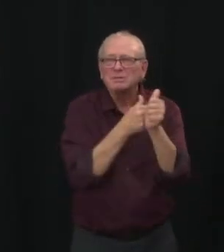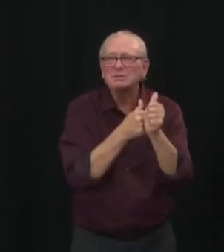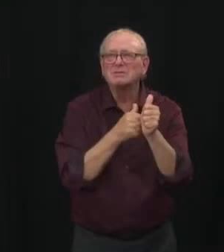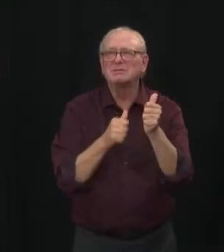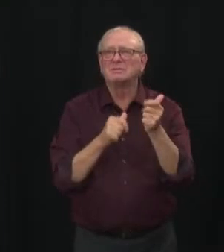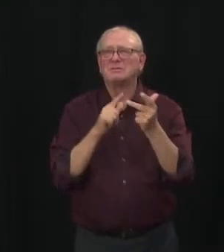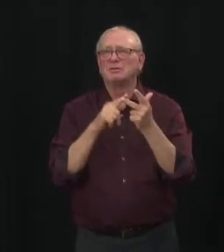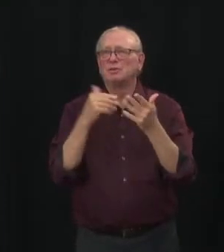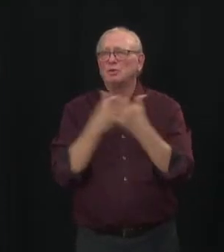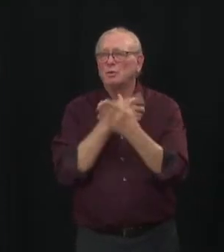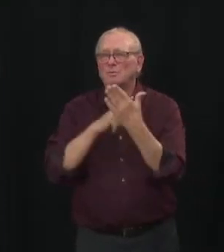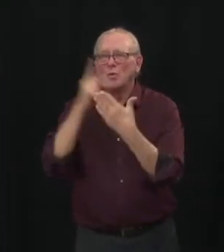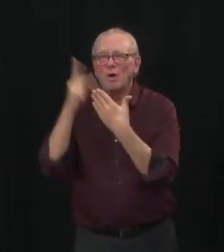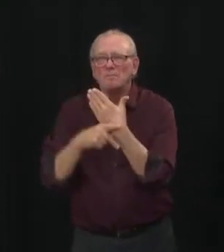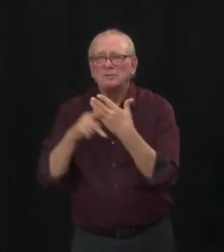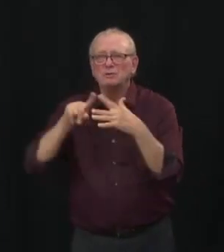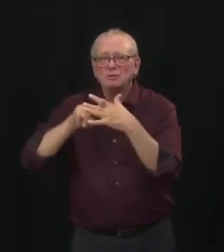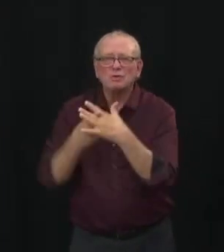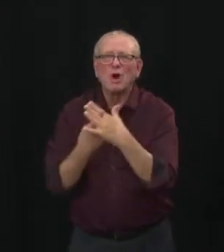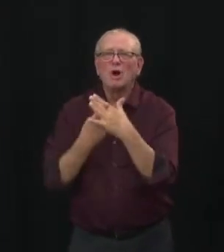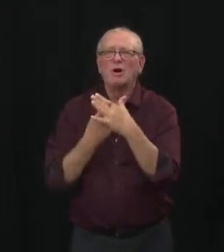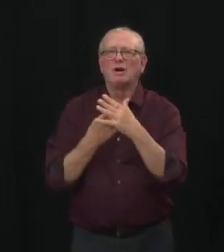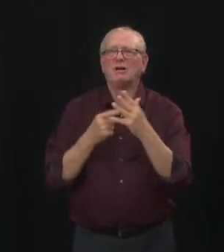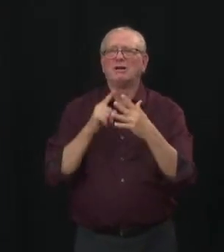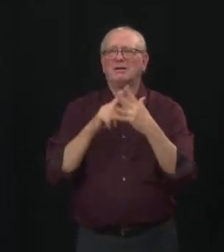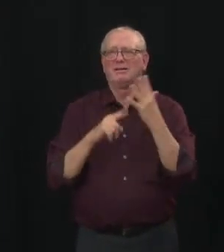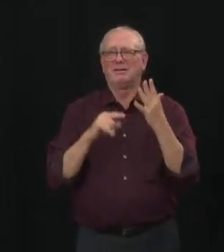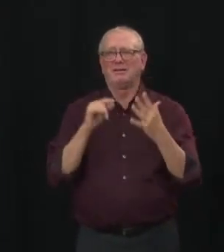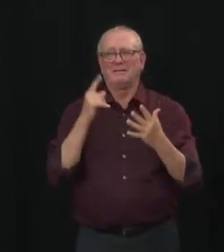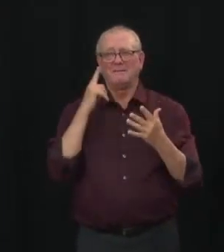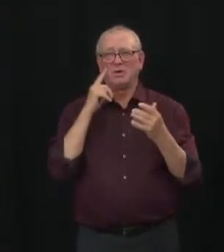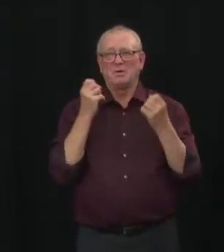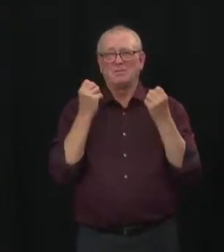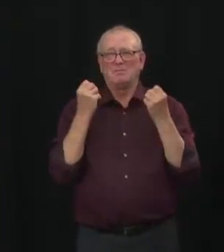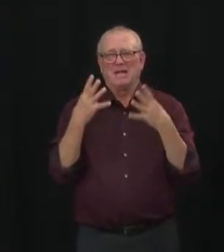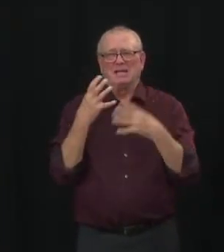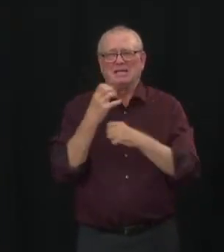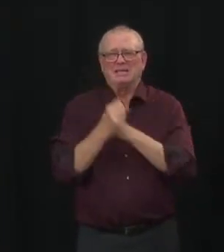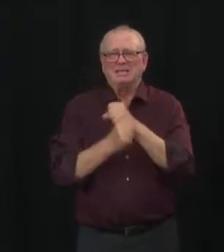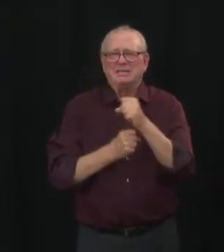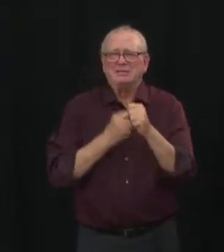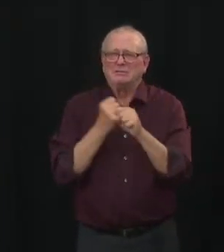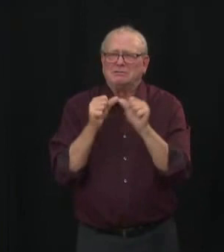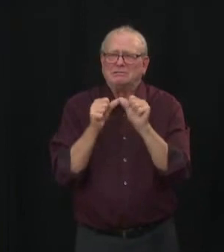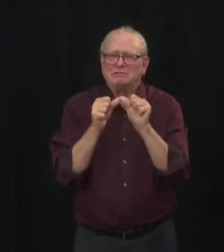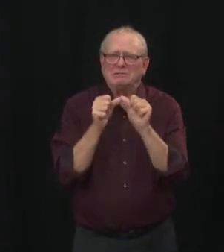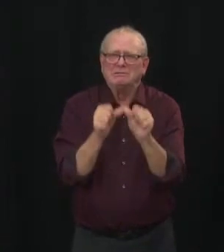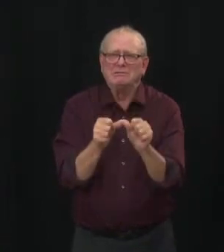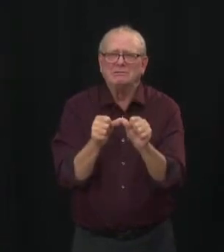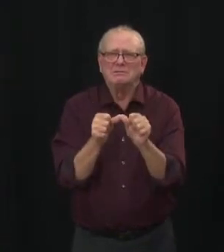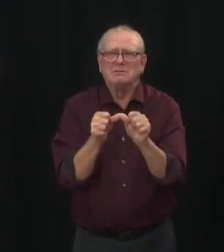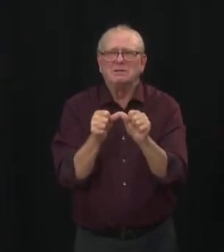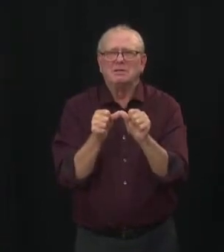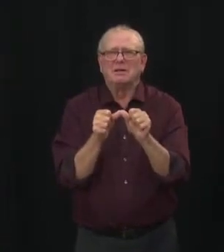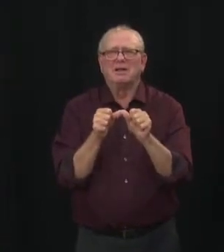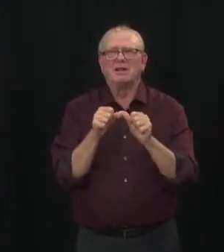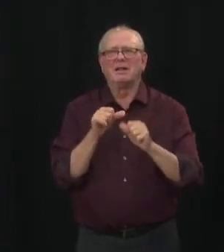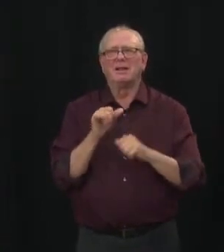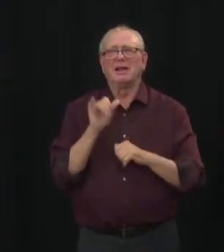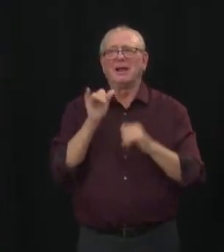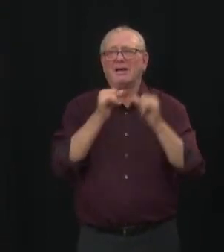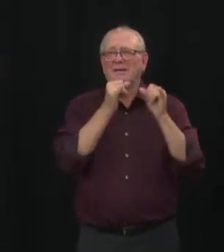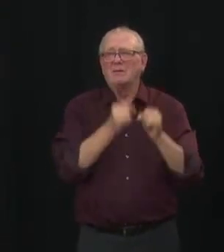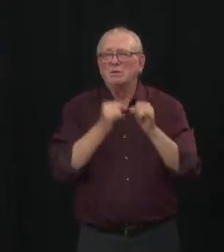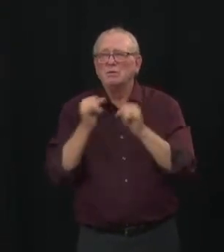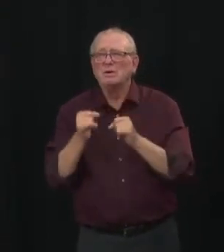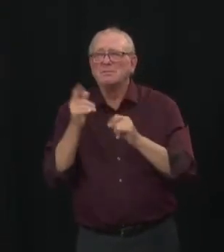down to an acceptable level, which is a multi-year program, to have that individual drive through the entire period. So that was my comments. Is that,